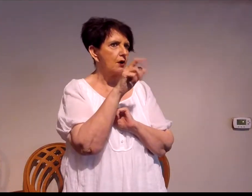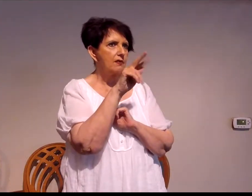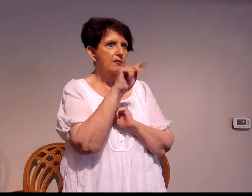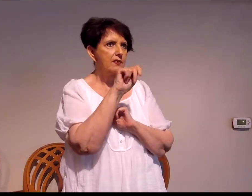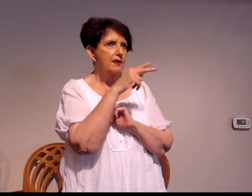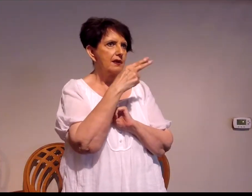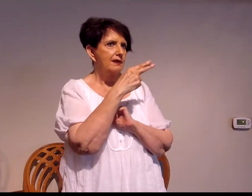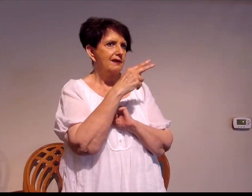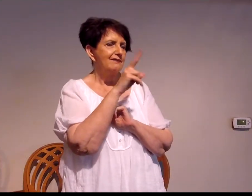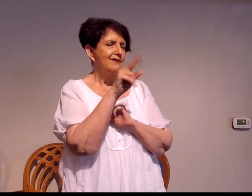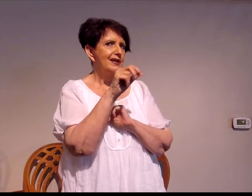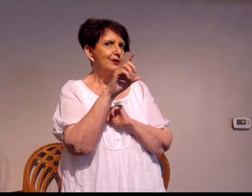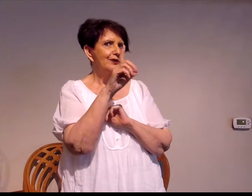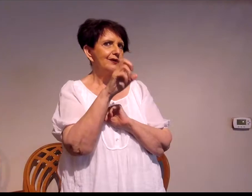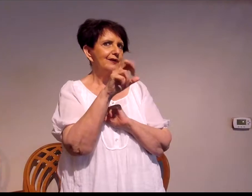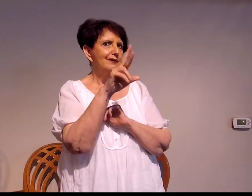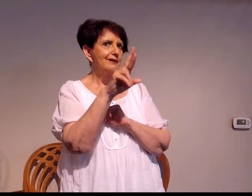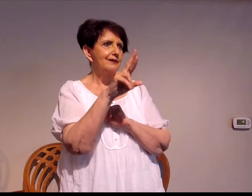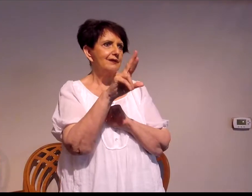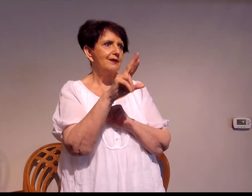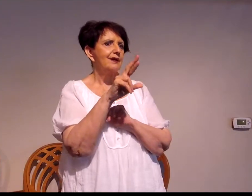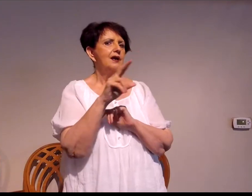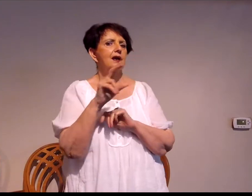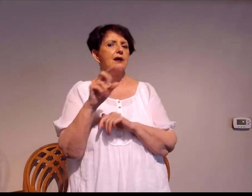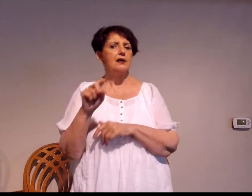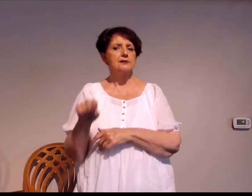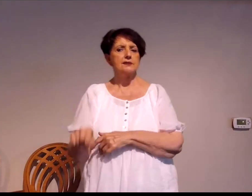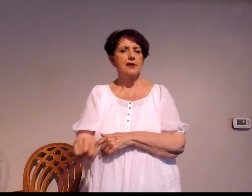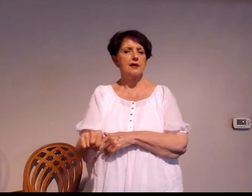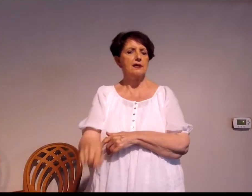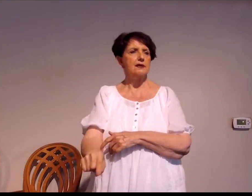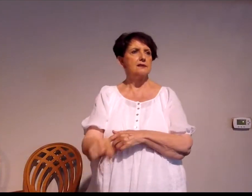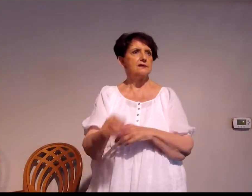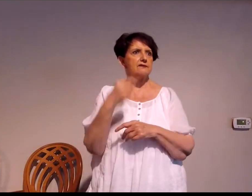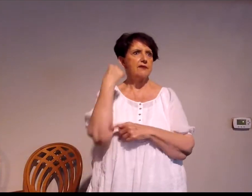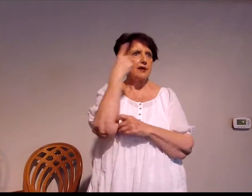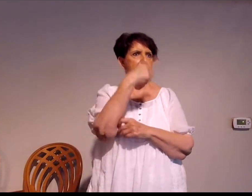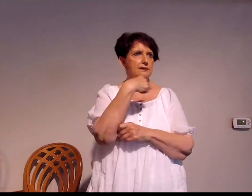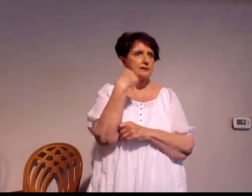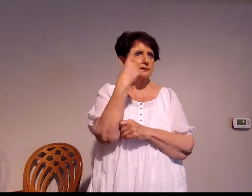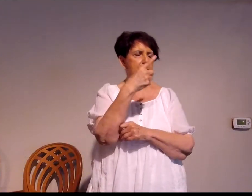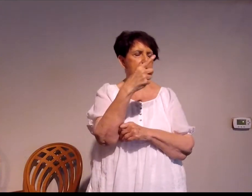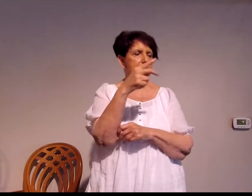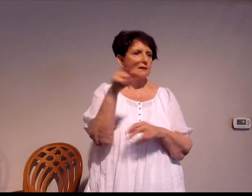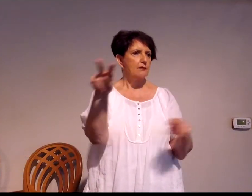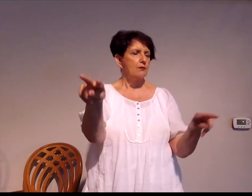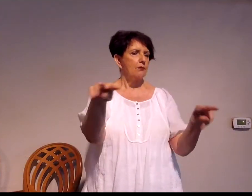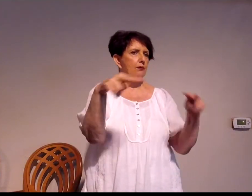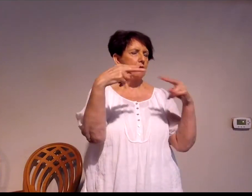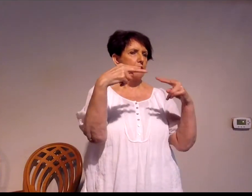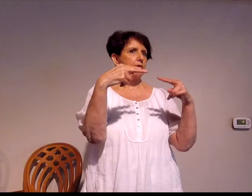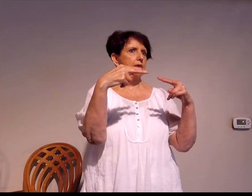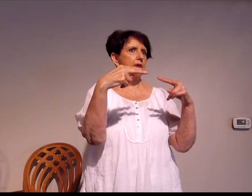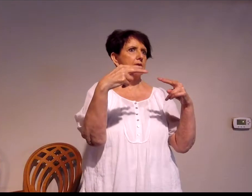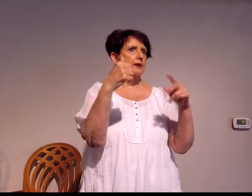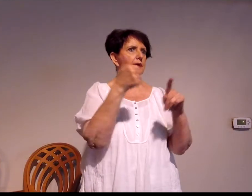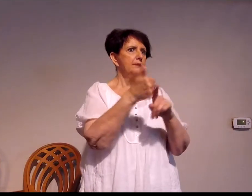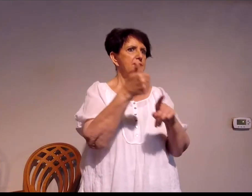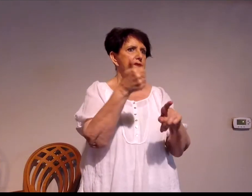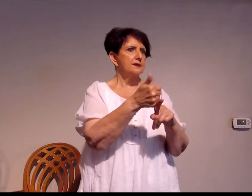face. It's Luke's face. Luke is staring at his own head in the